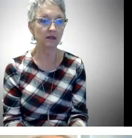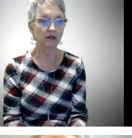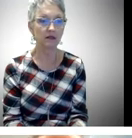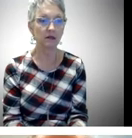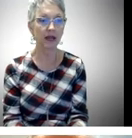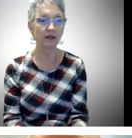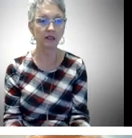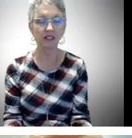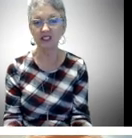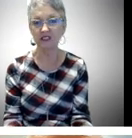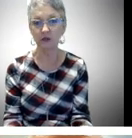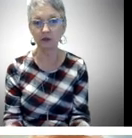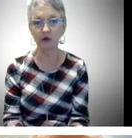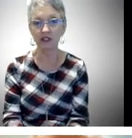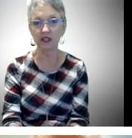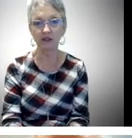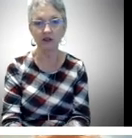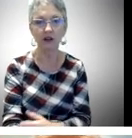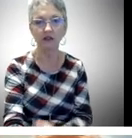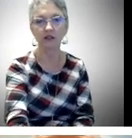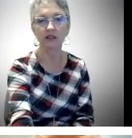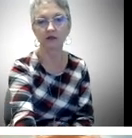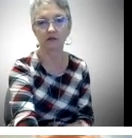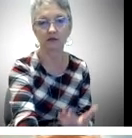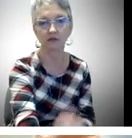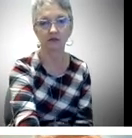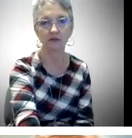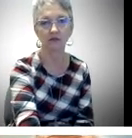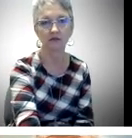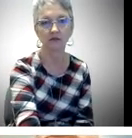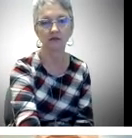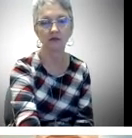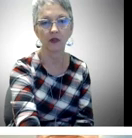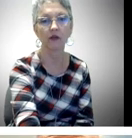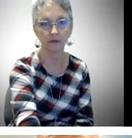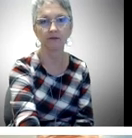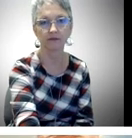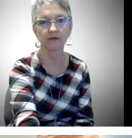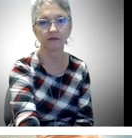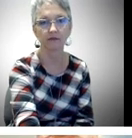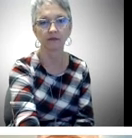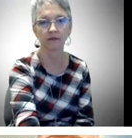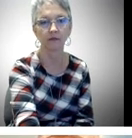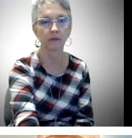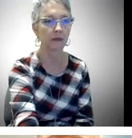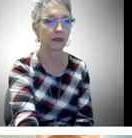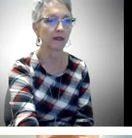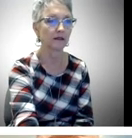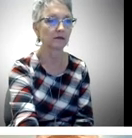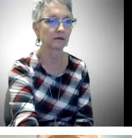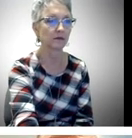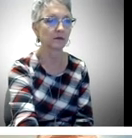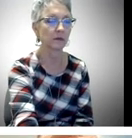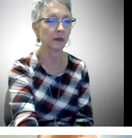doesn't matter, or does it, if the paperwork is signed or not, or is? It doesn't matter. I think if you're already doing it, it's not